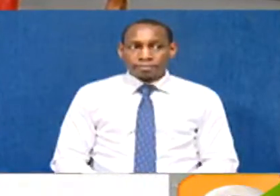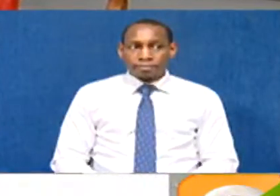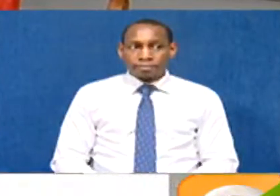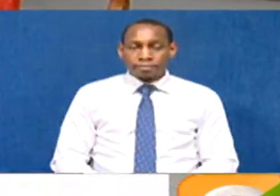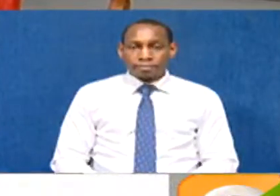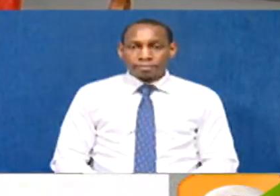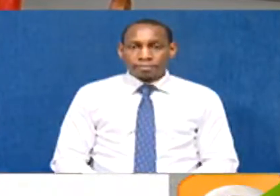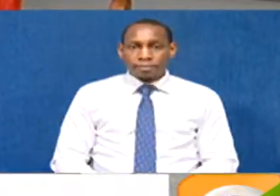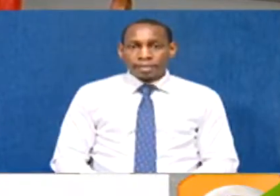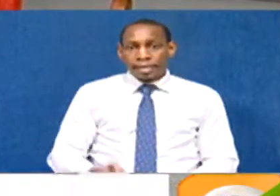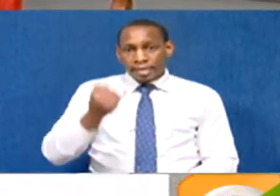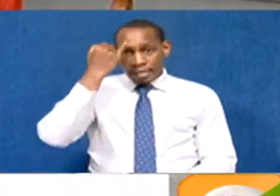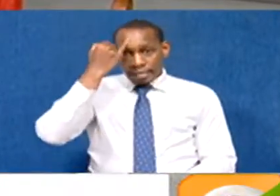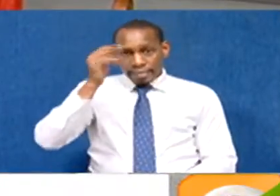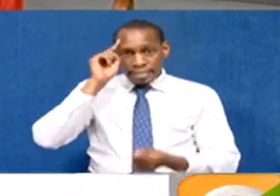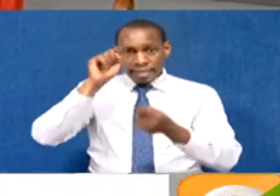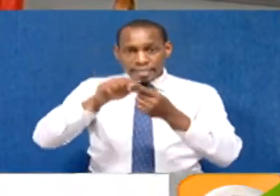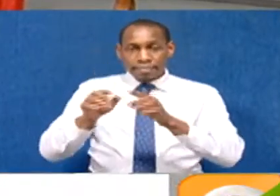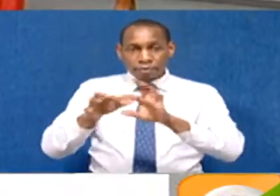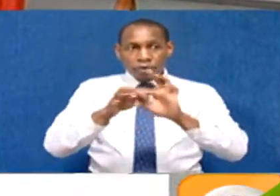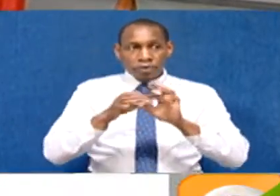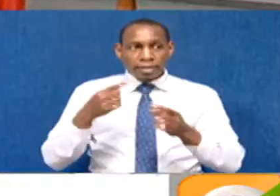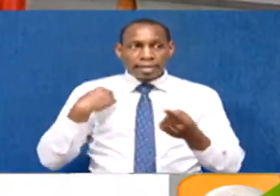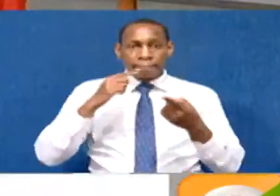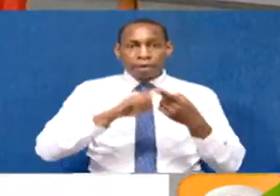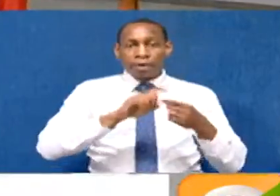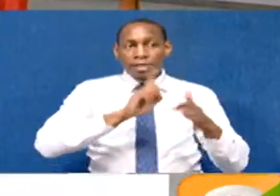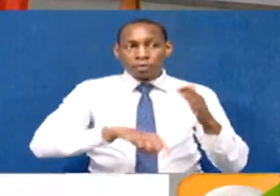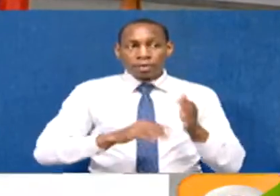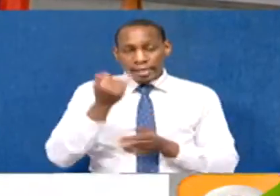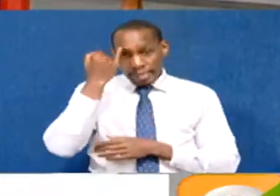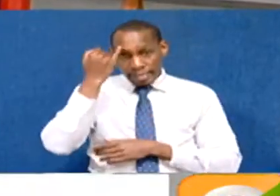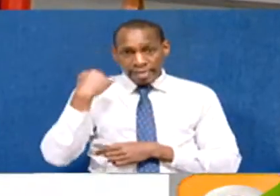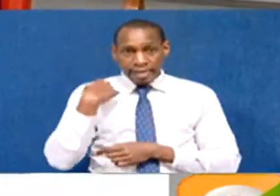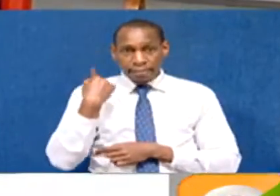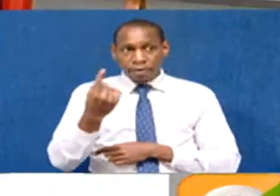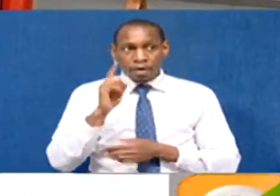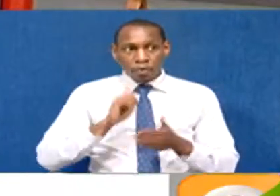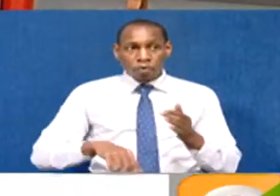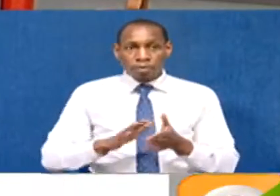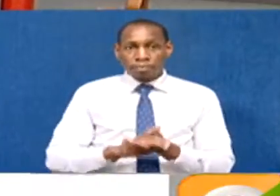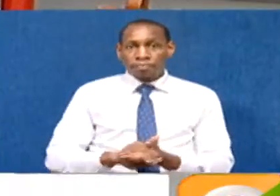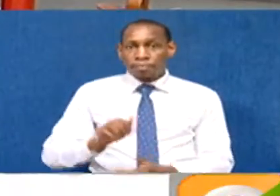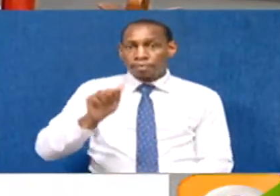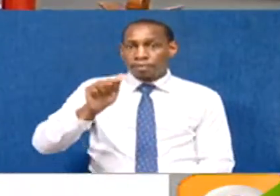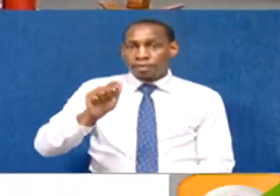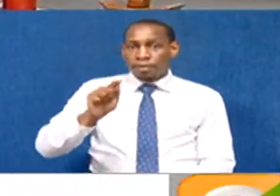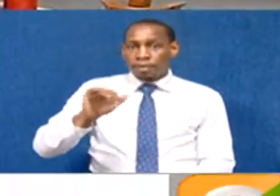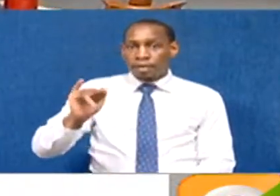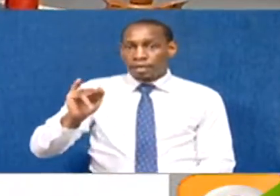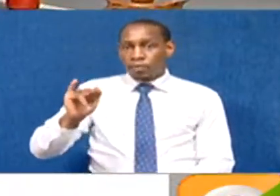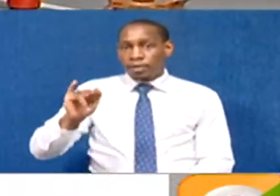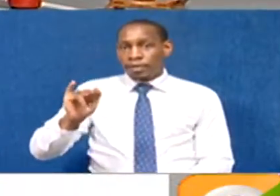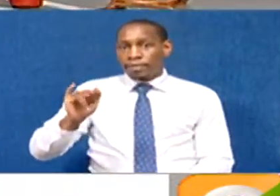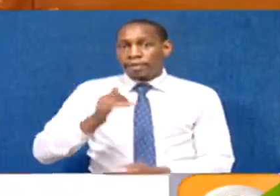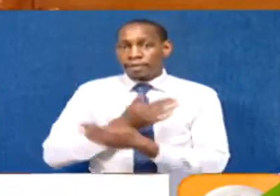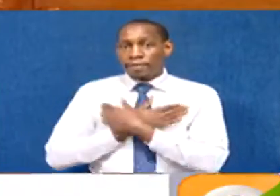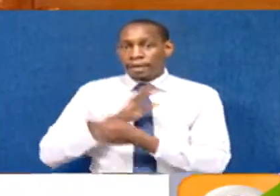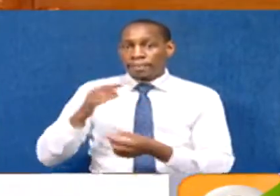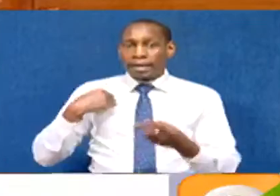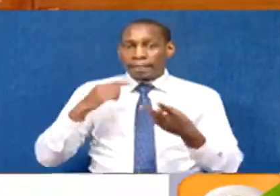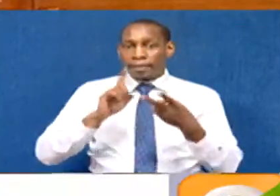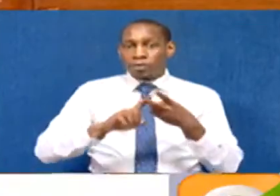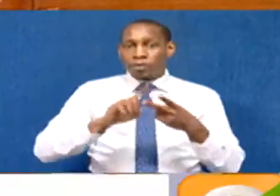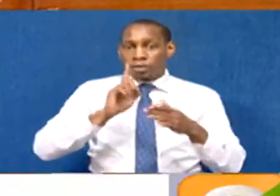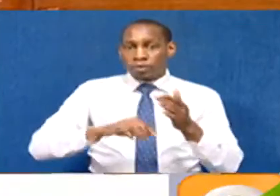The think tank for Azimio, obviously, the first number one think tank is Francis Atwoli, your good friend. The second